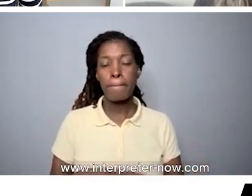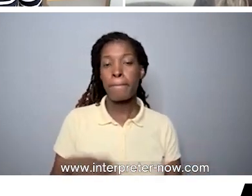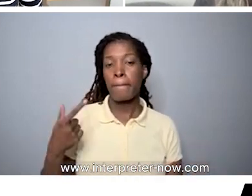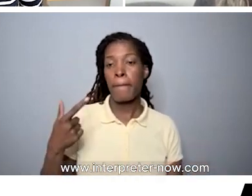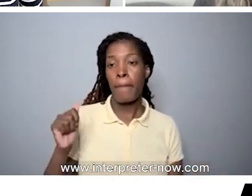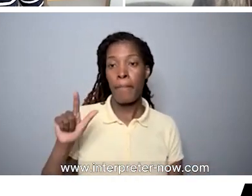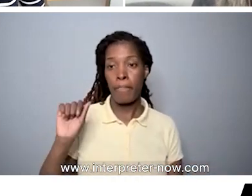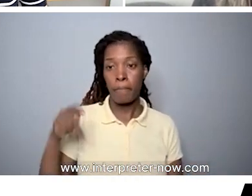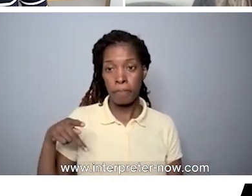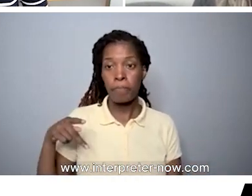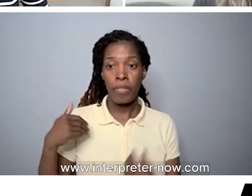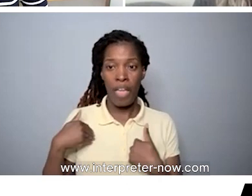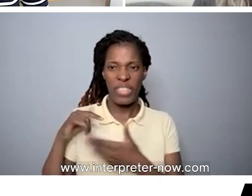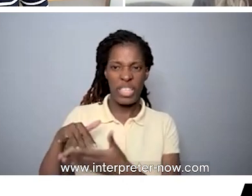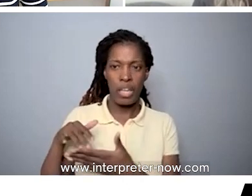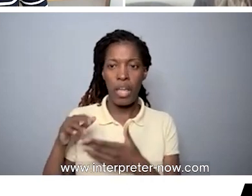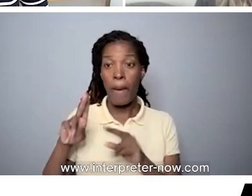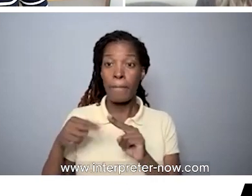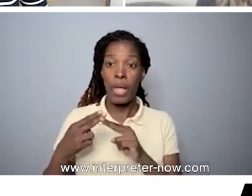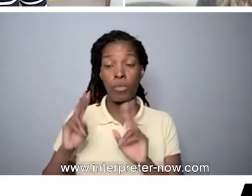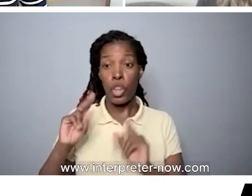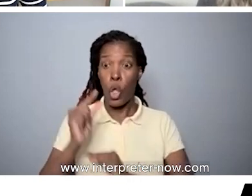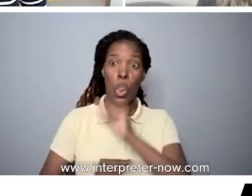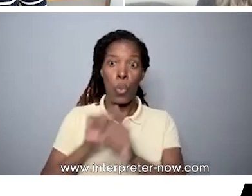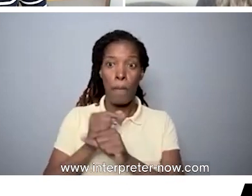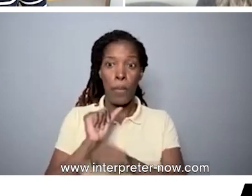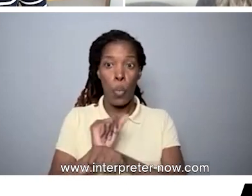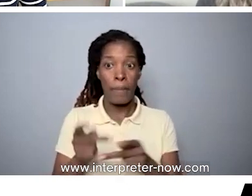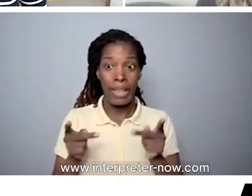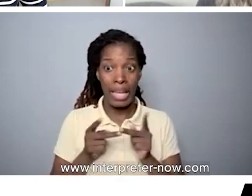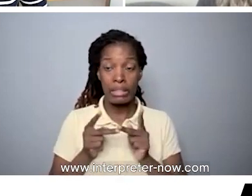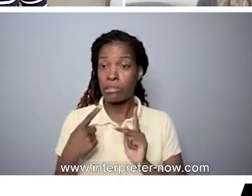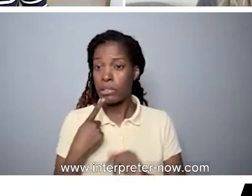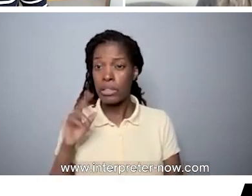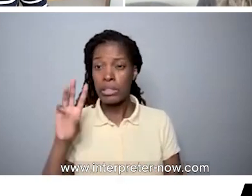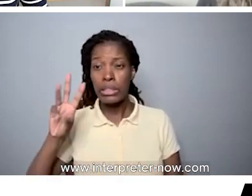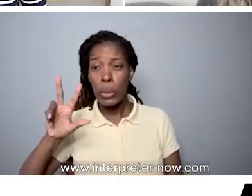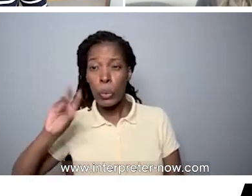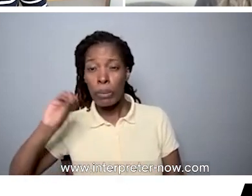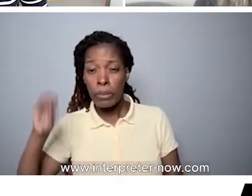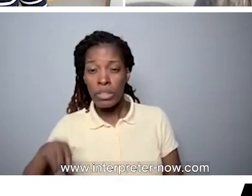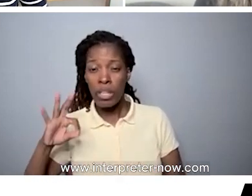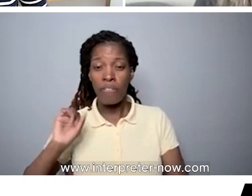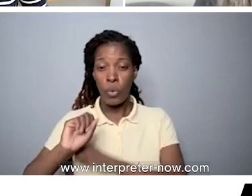global workplace that talks about how 63% of the world's employees have essentially checked out.